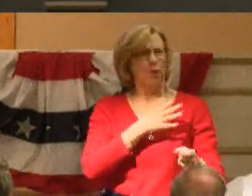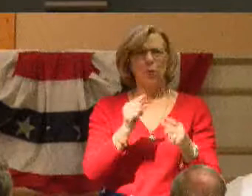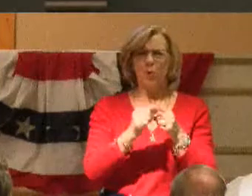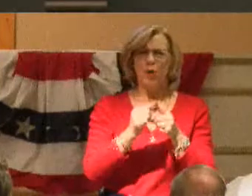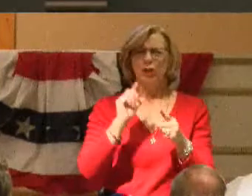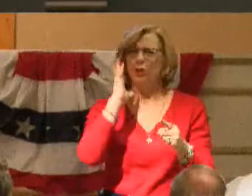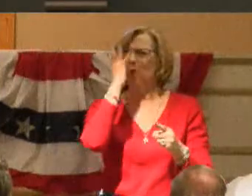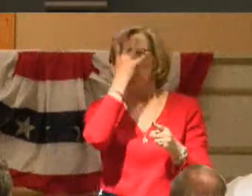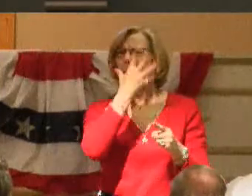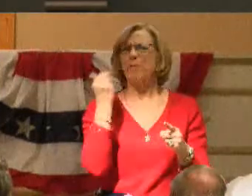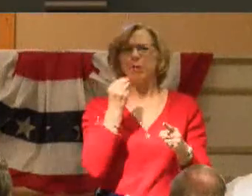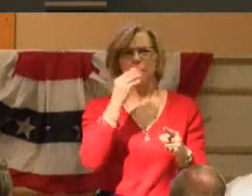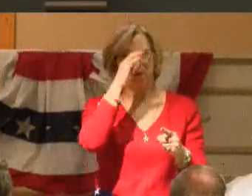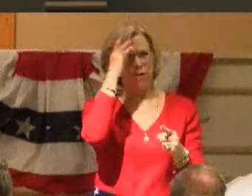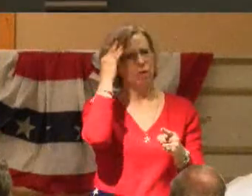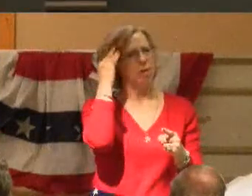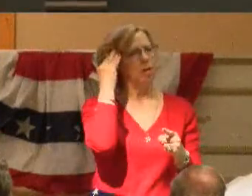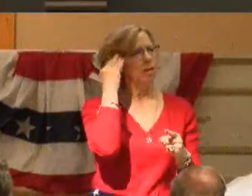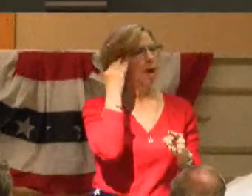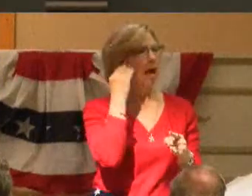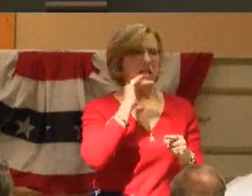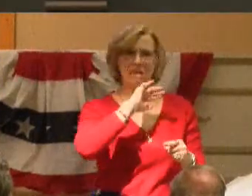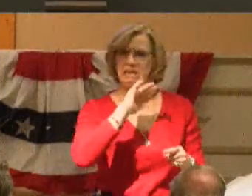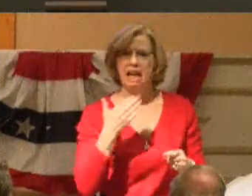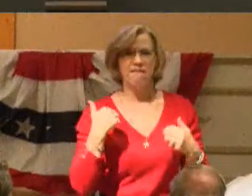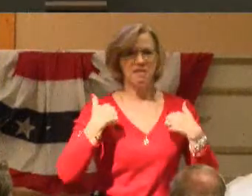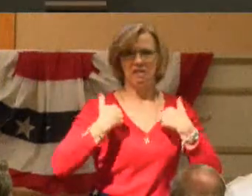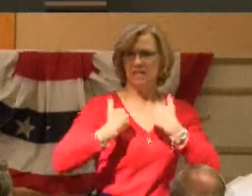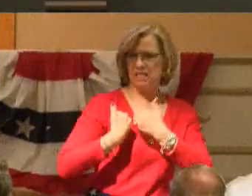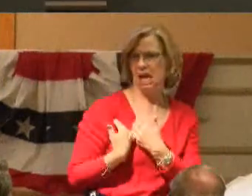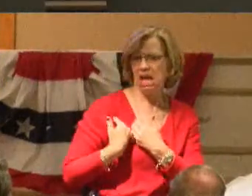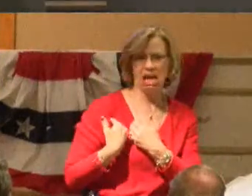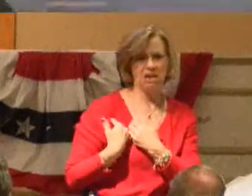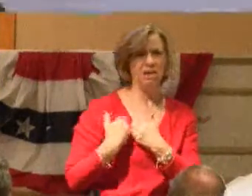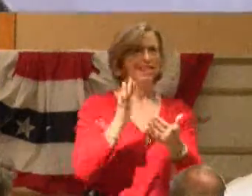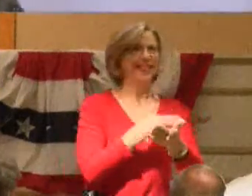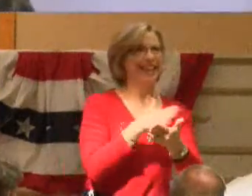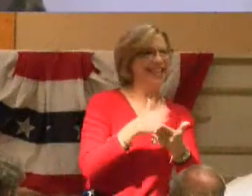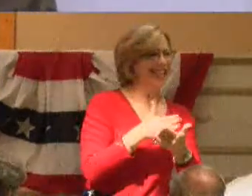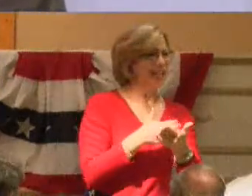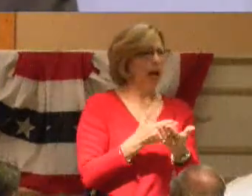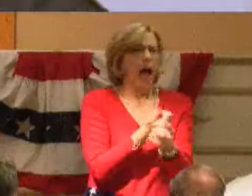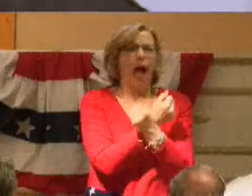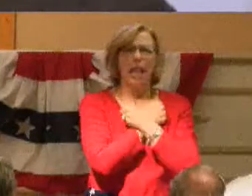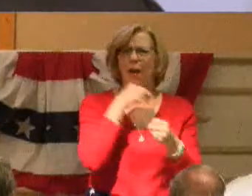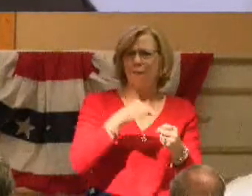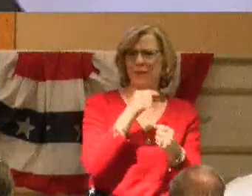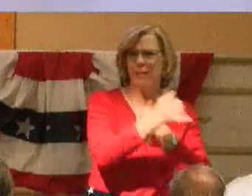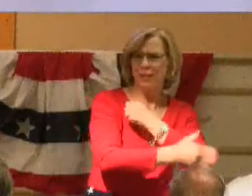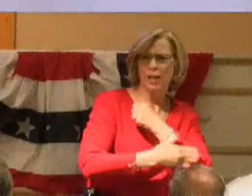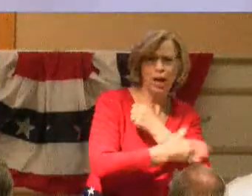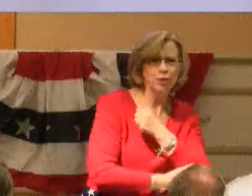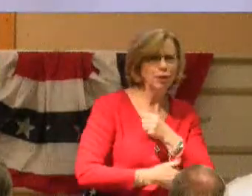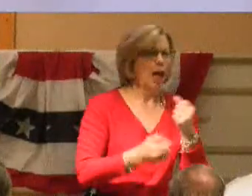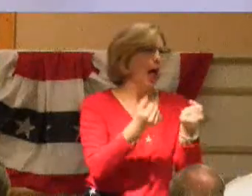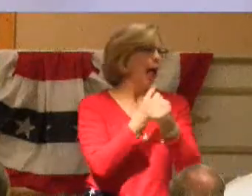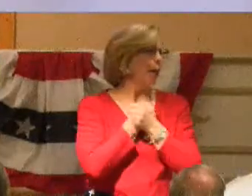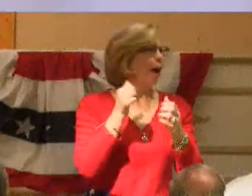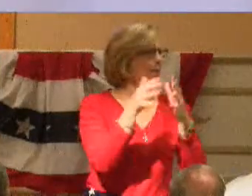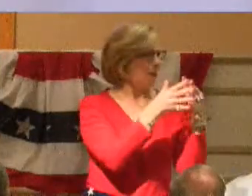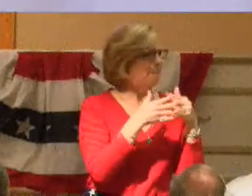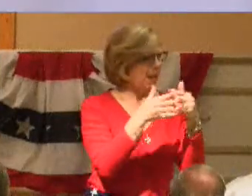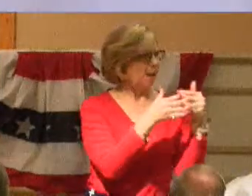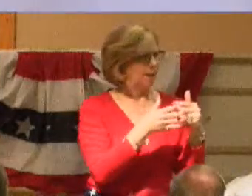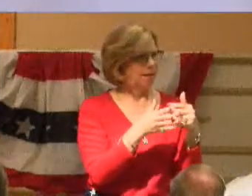beautiful to me. I never get tired, do you, of singing them. I love this country. I love America. And I've got to tell